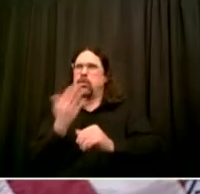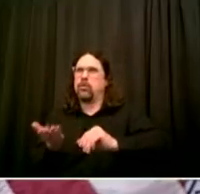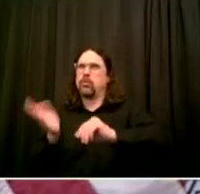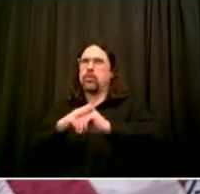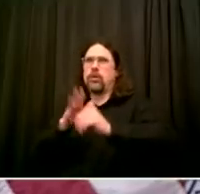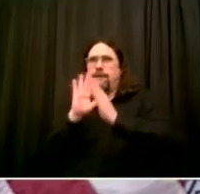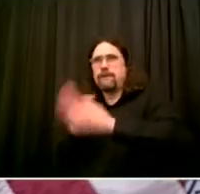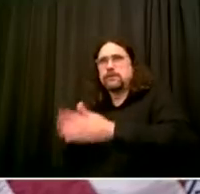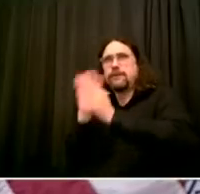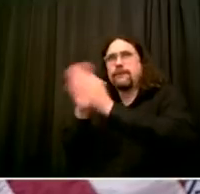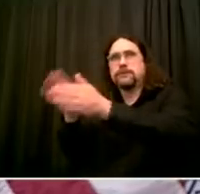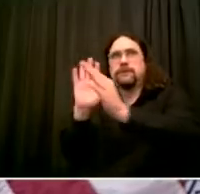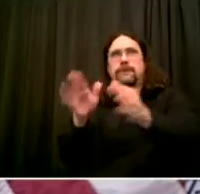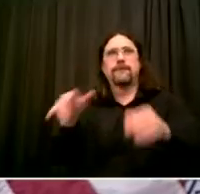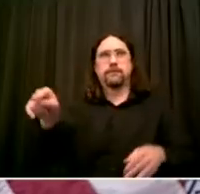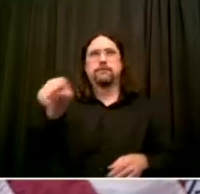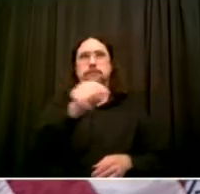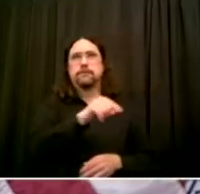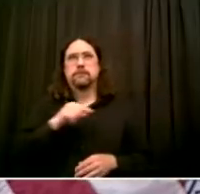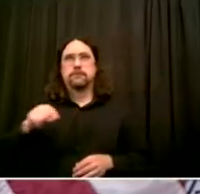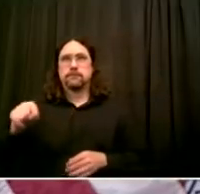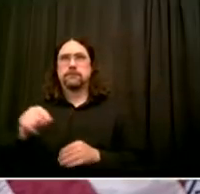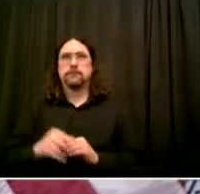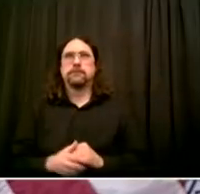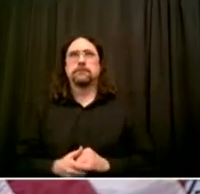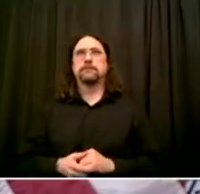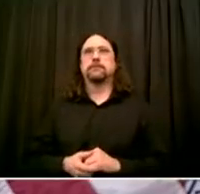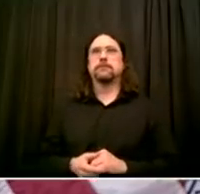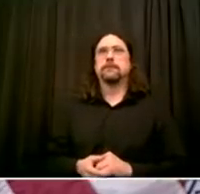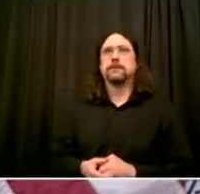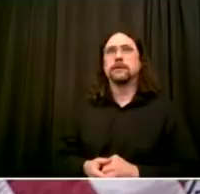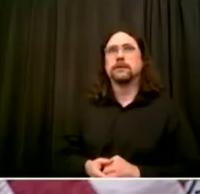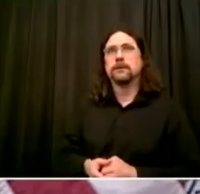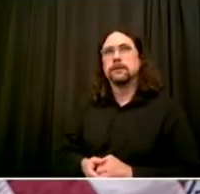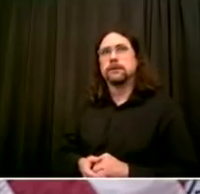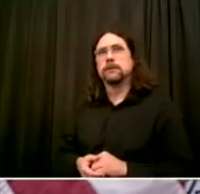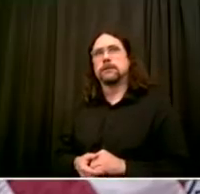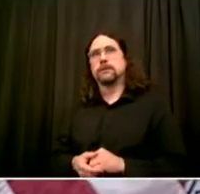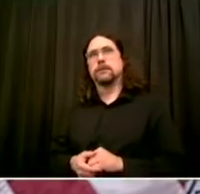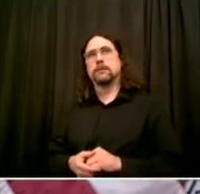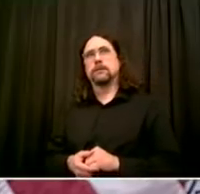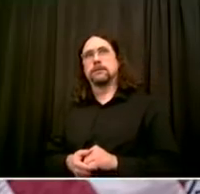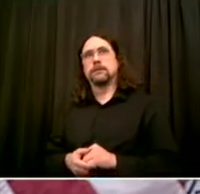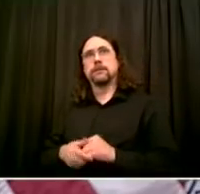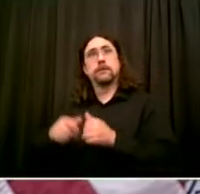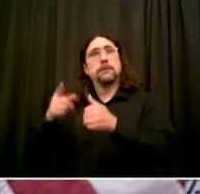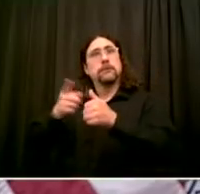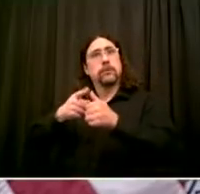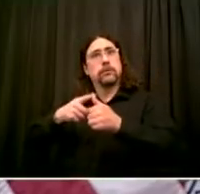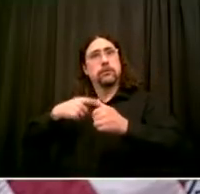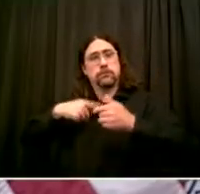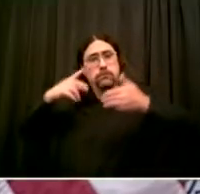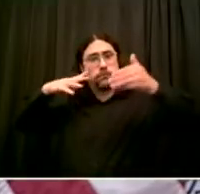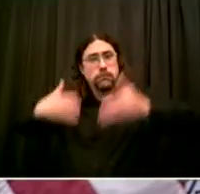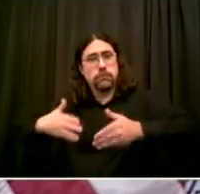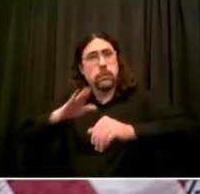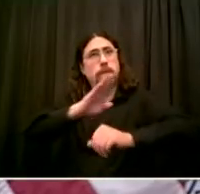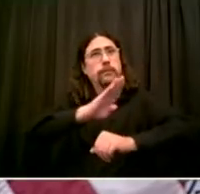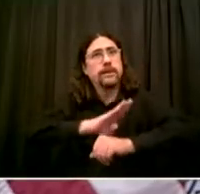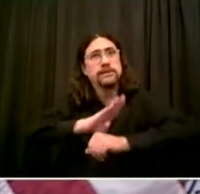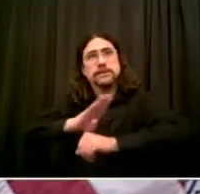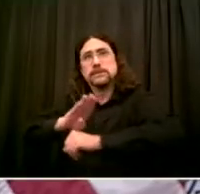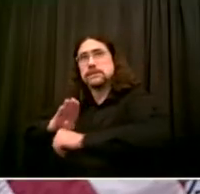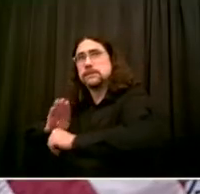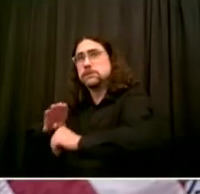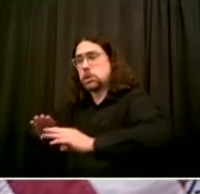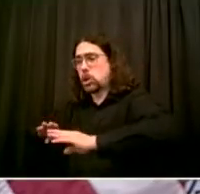initial estimate is it's going to add at least a couple of 100,000 people into the workforce in the 5 boroughs. That's